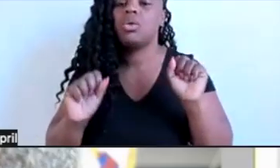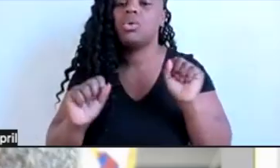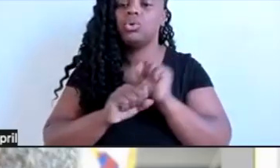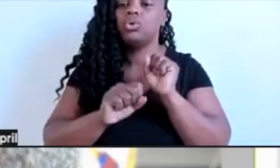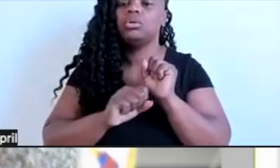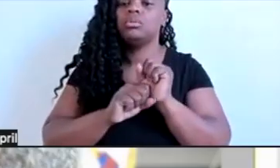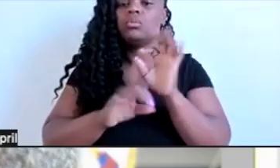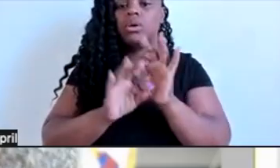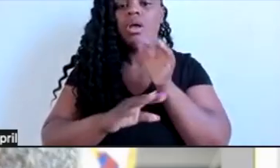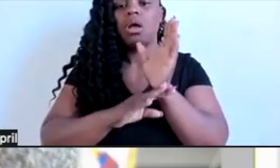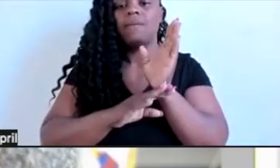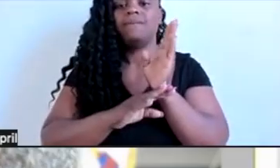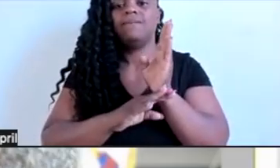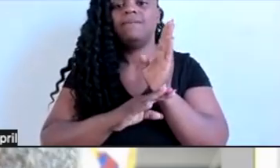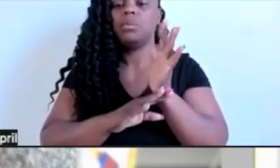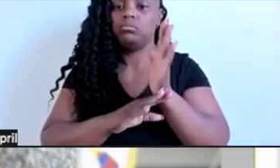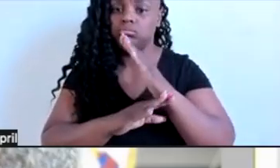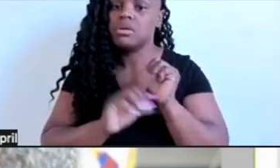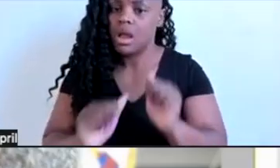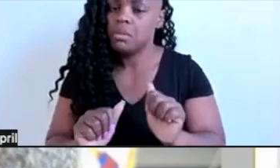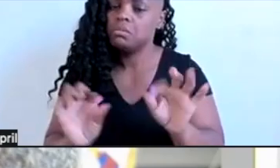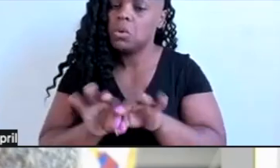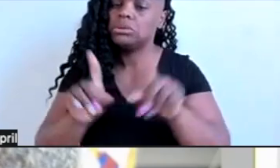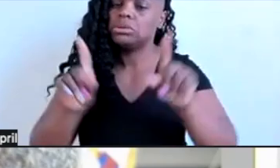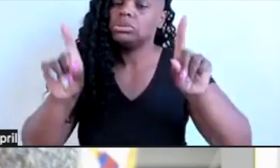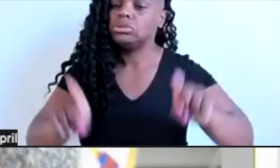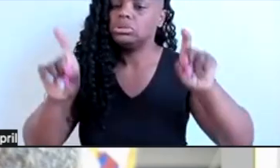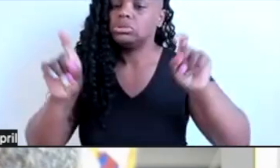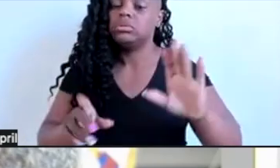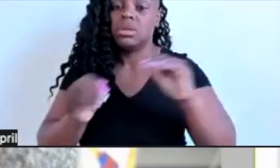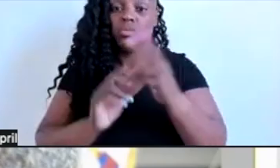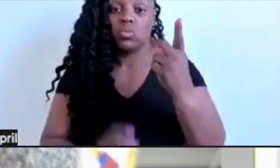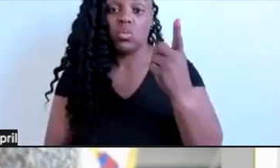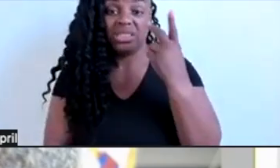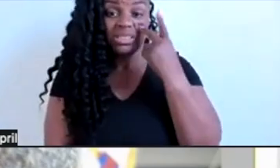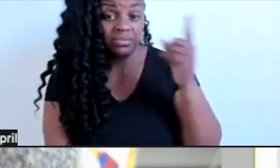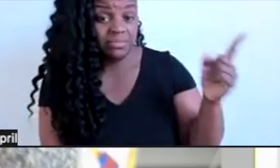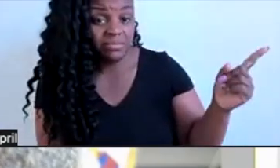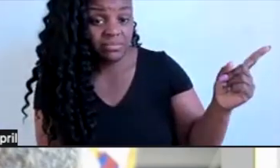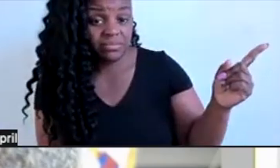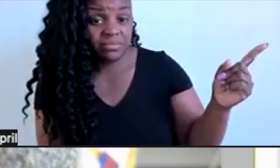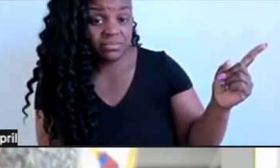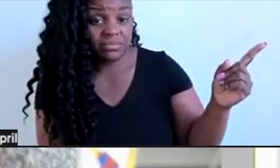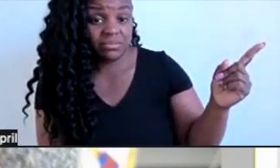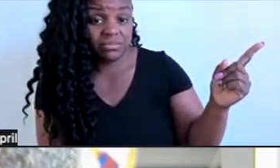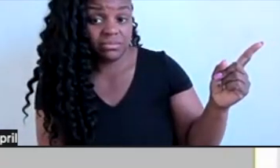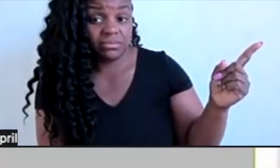on position. If you can't move the valve, contact your utility company and have it